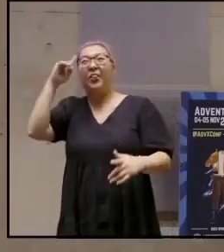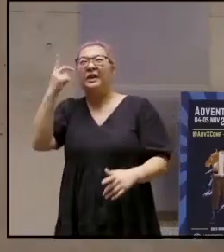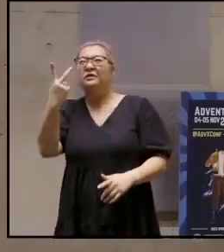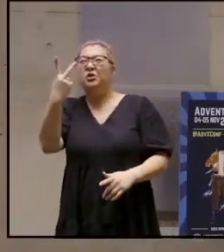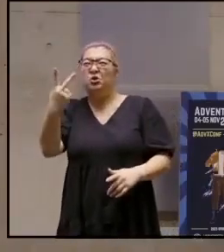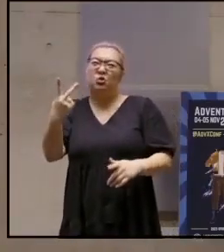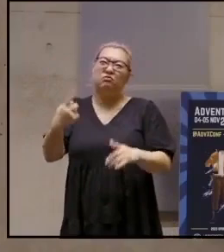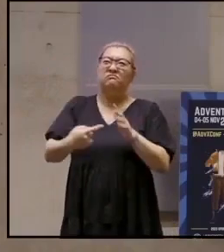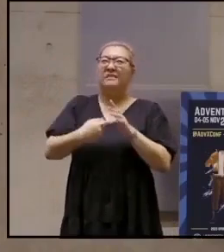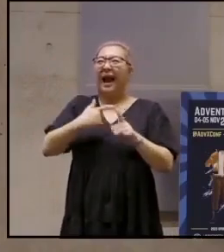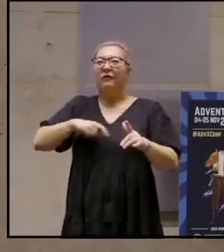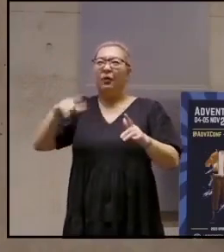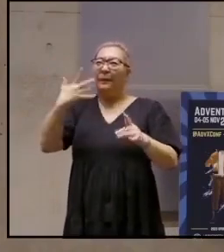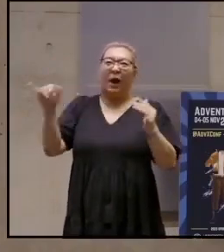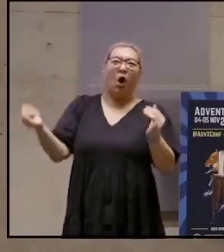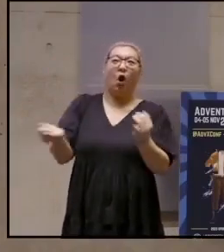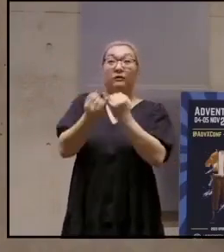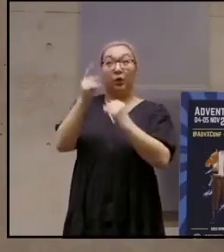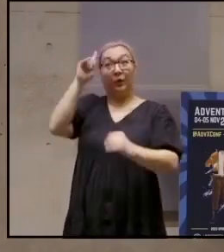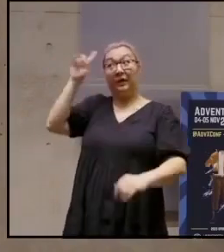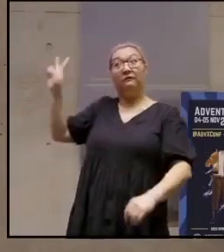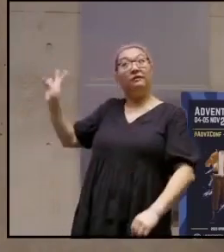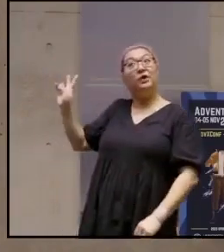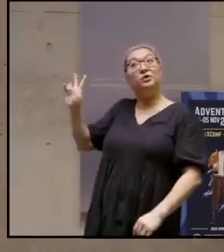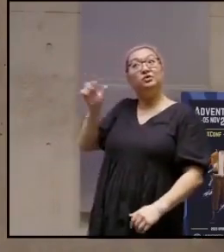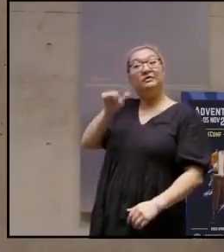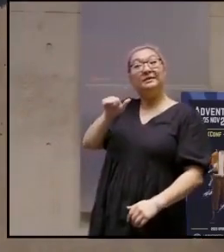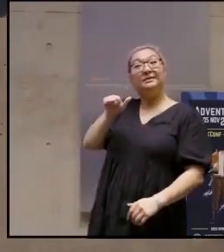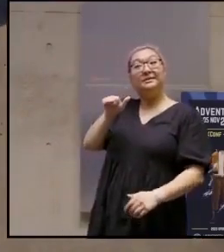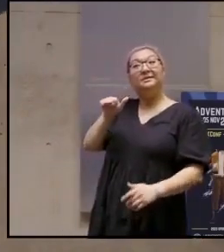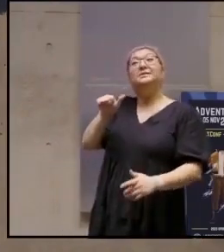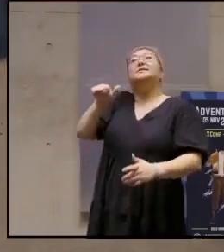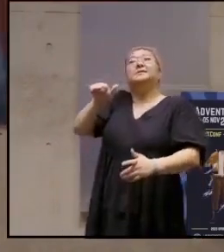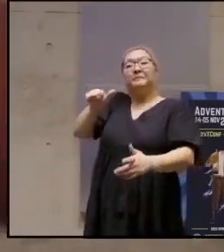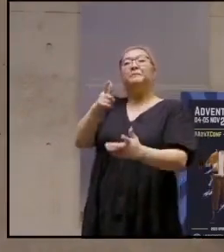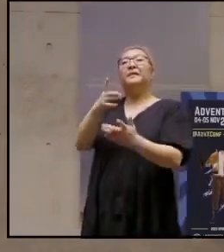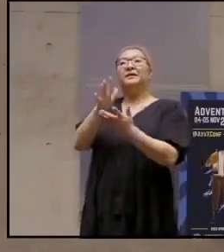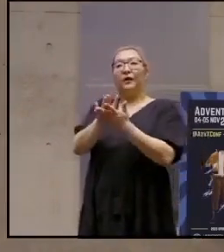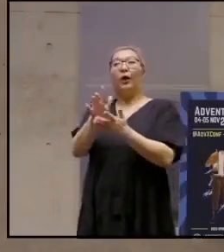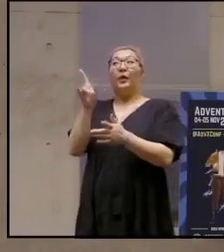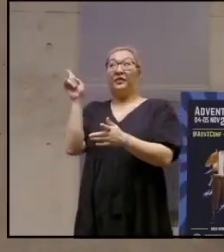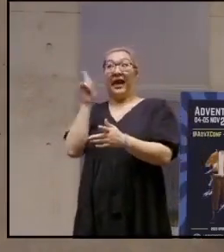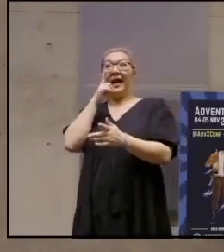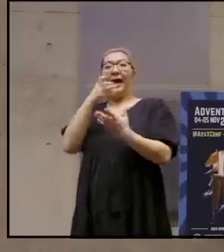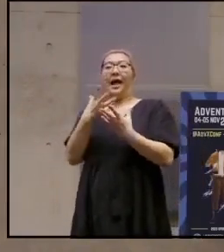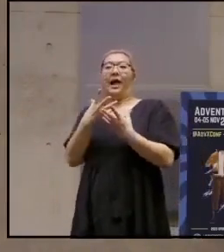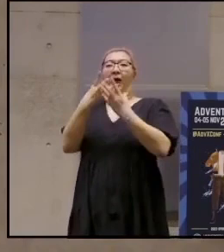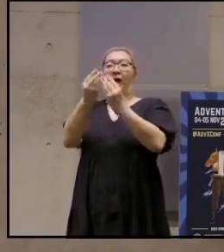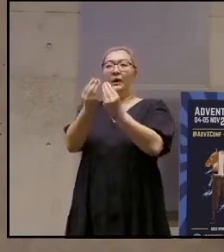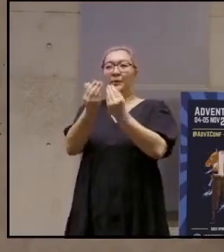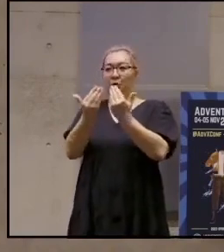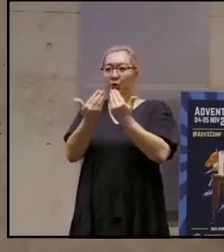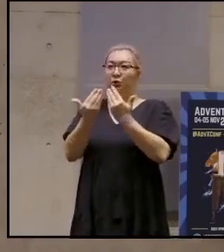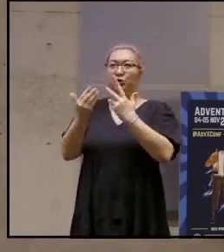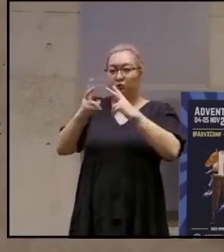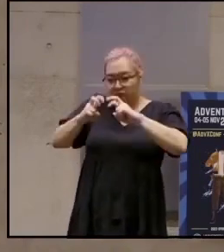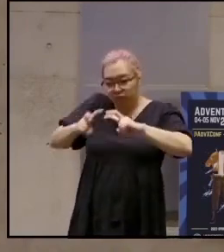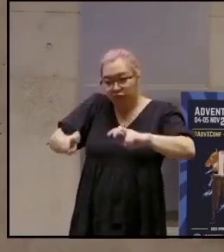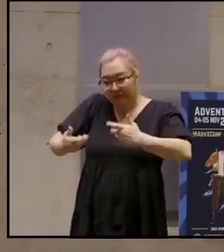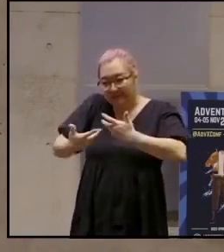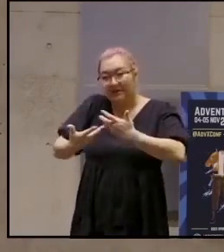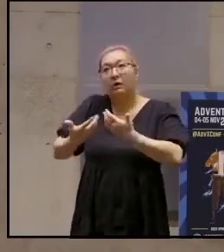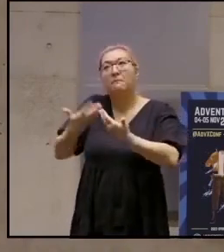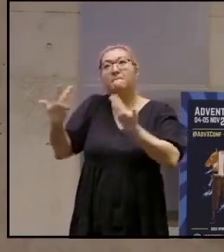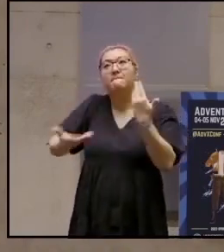It's a set of things that you might use as a trigger when you're trying to do more research. Remember, we're focusing on the blank page, the moment where you have